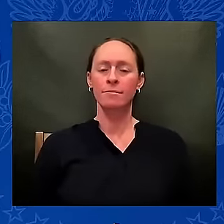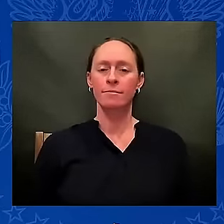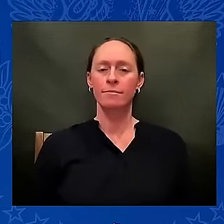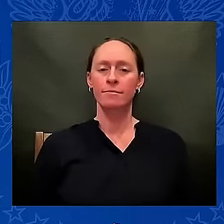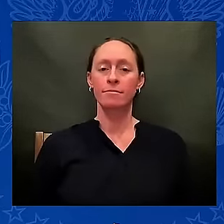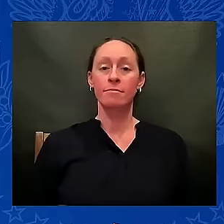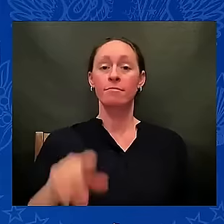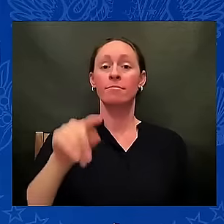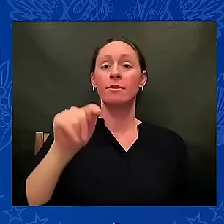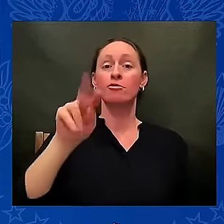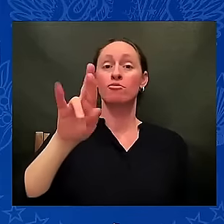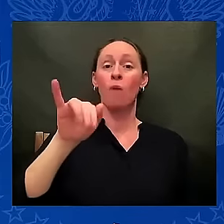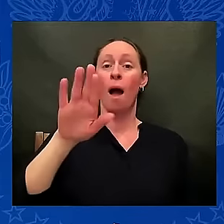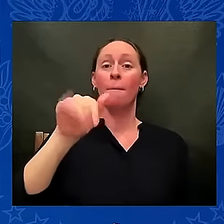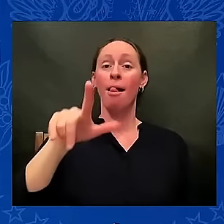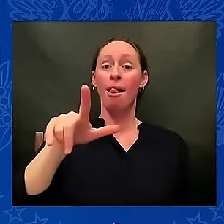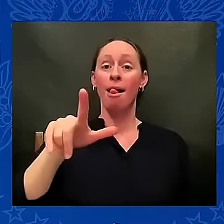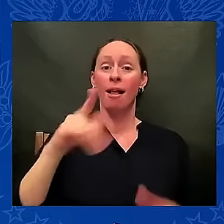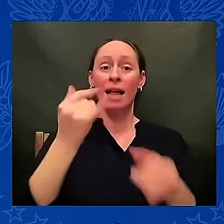nation.